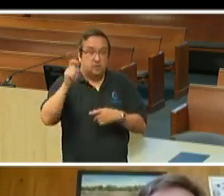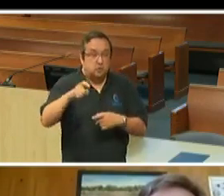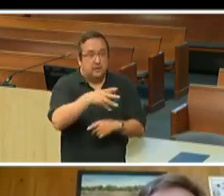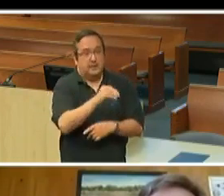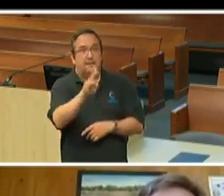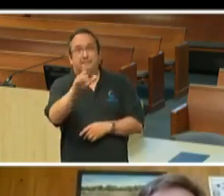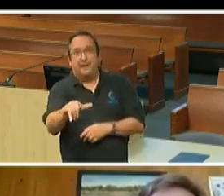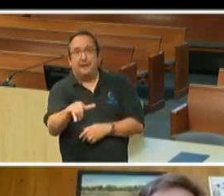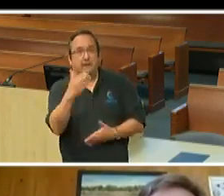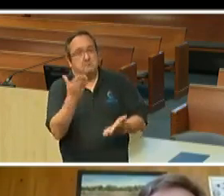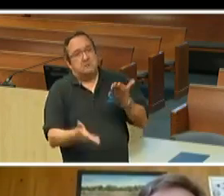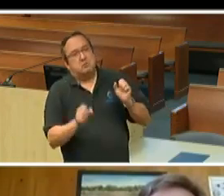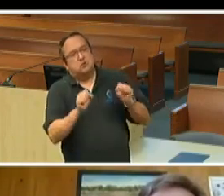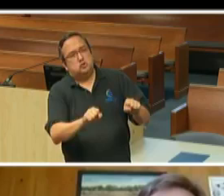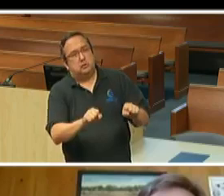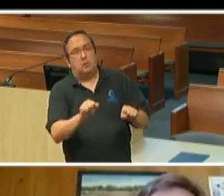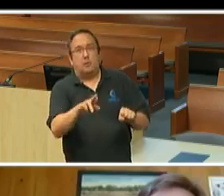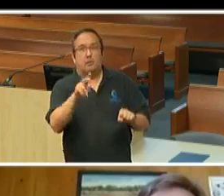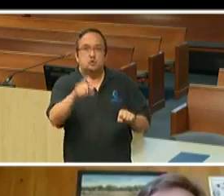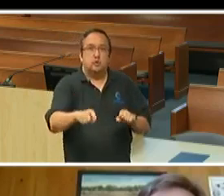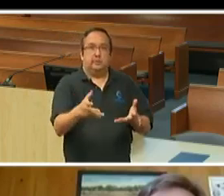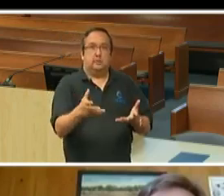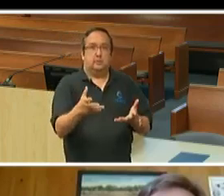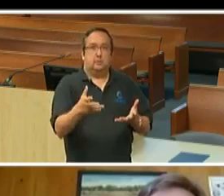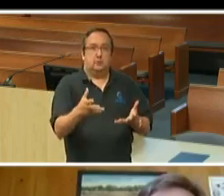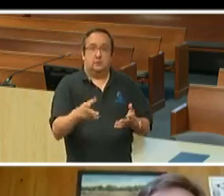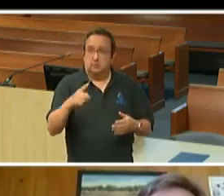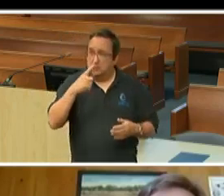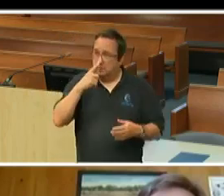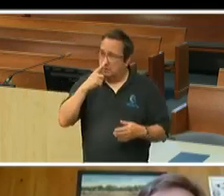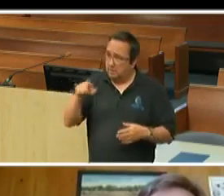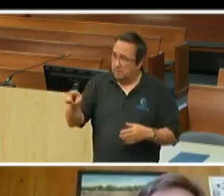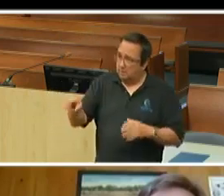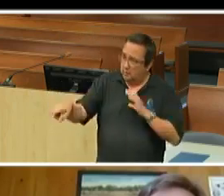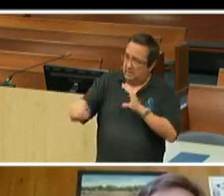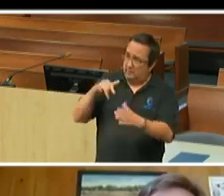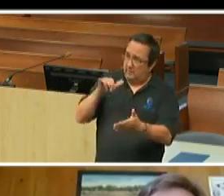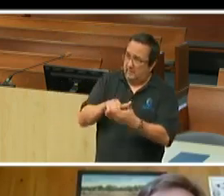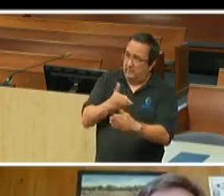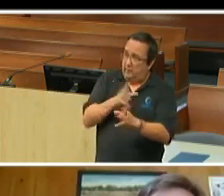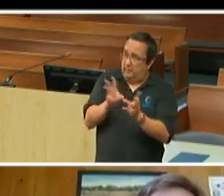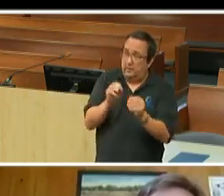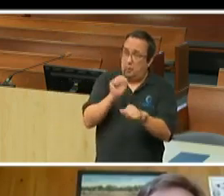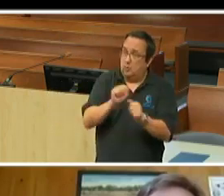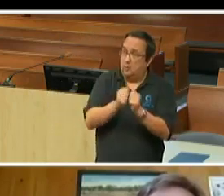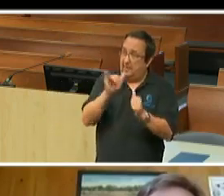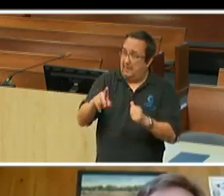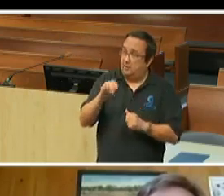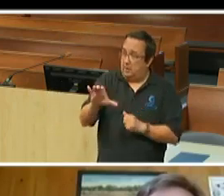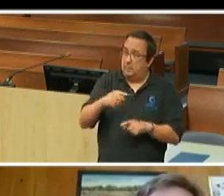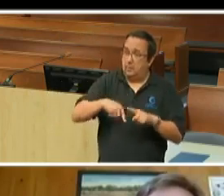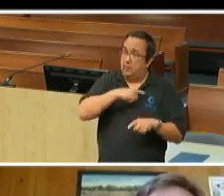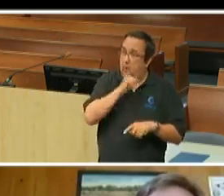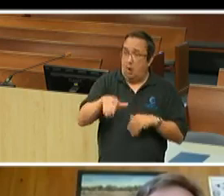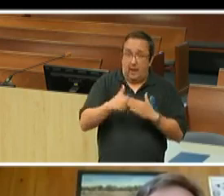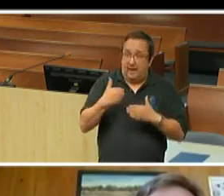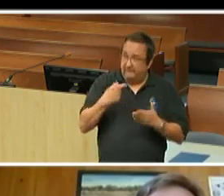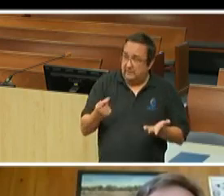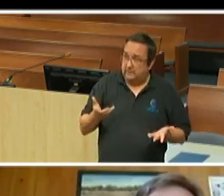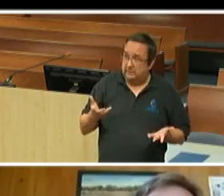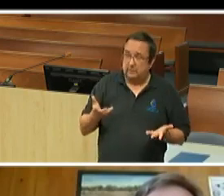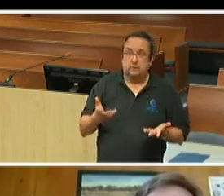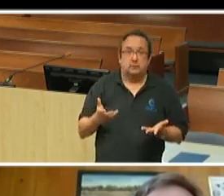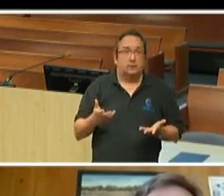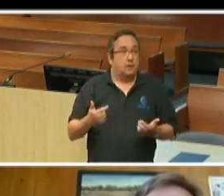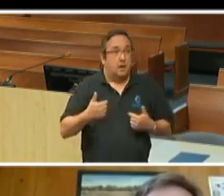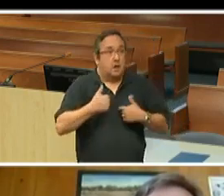mays in there. Yeah, as opposed, if we could get what you're reading emailed to us during this meeting, then we could all work off of that document, yeah, which I think is a good document. I don't